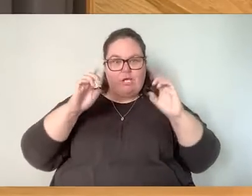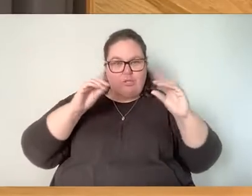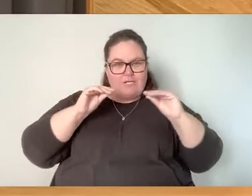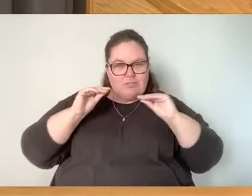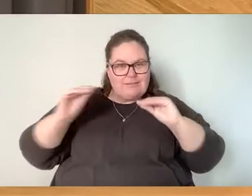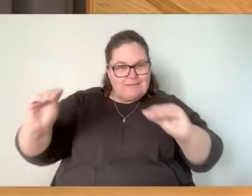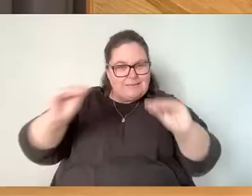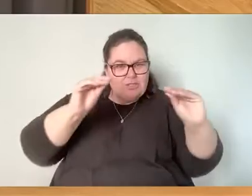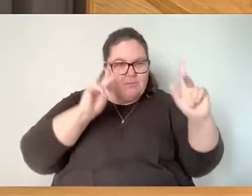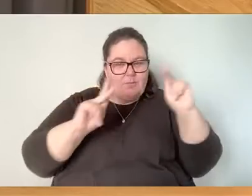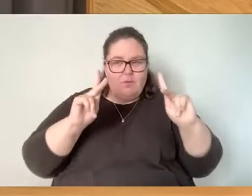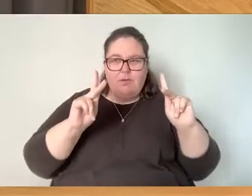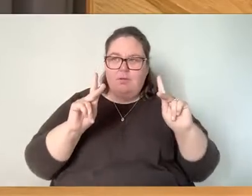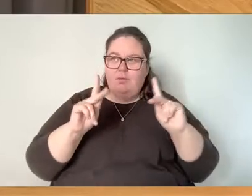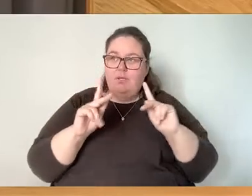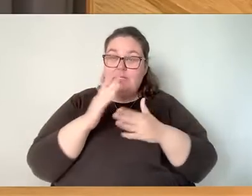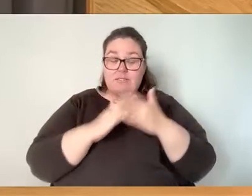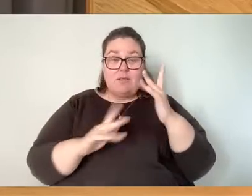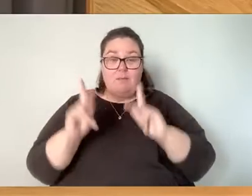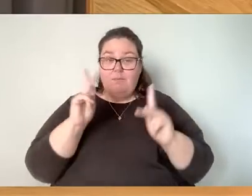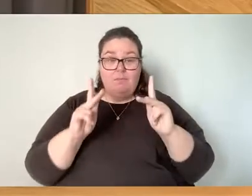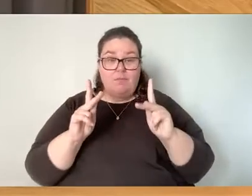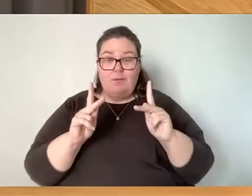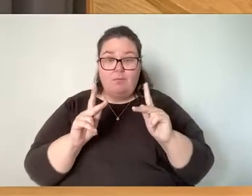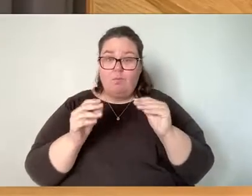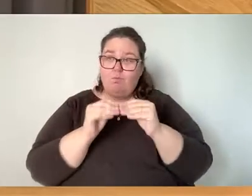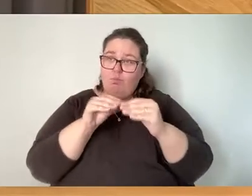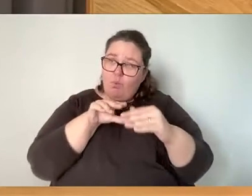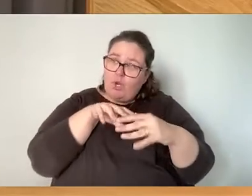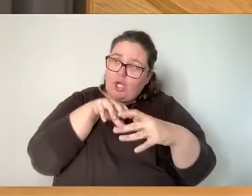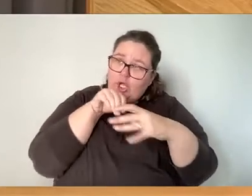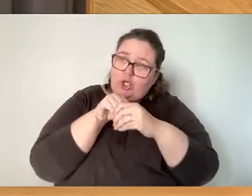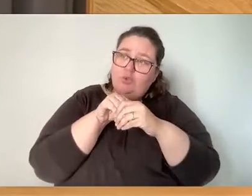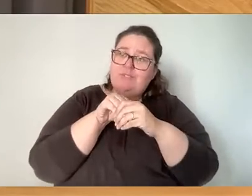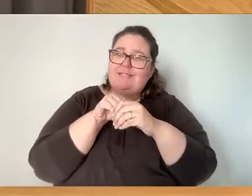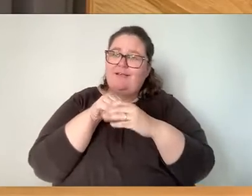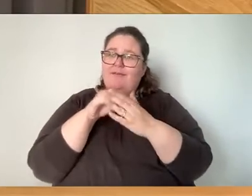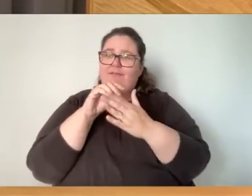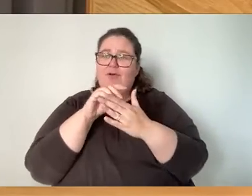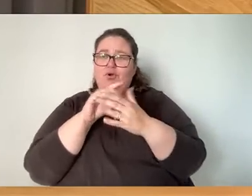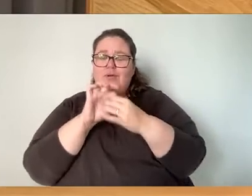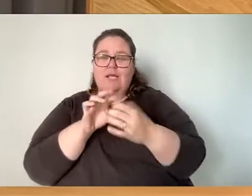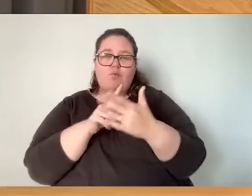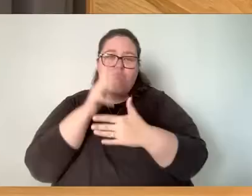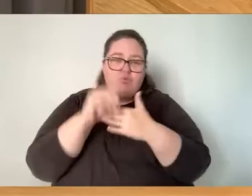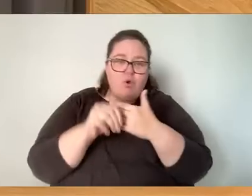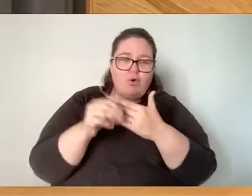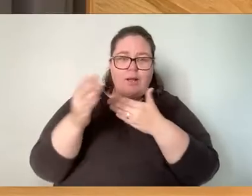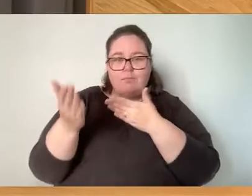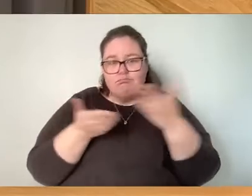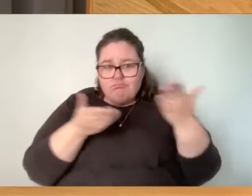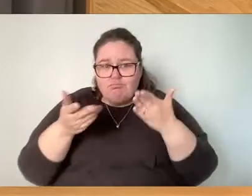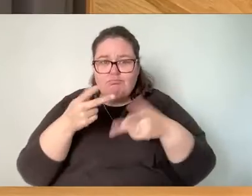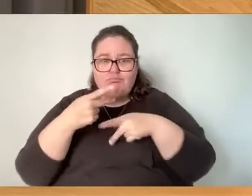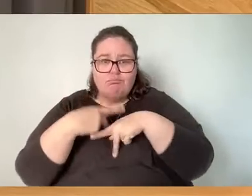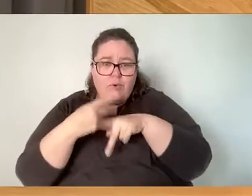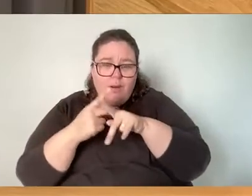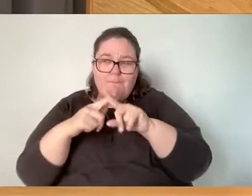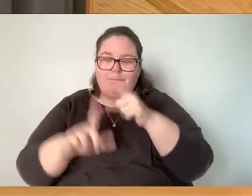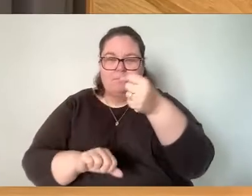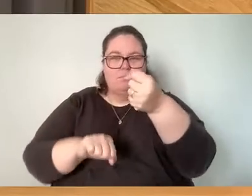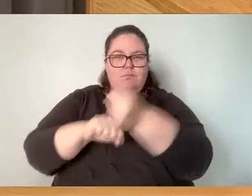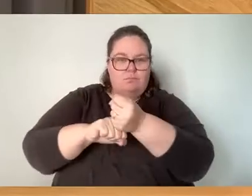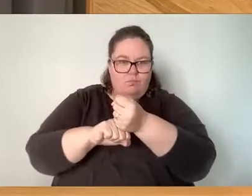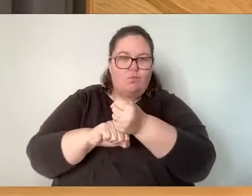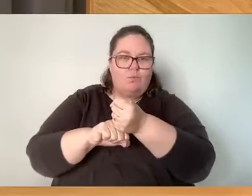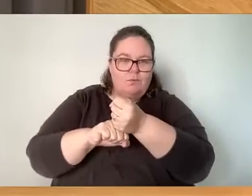good people that want to be more inclusive in design of programs, services, and products, but they need support, they need